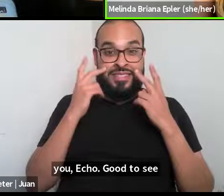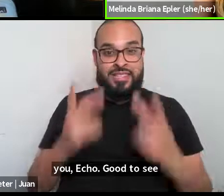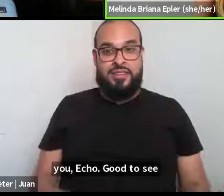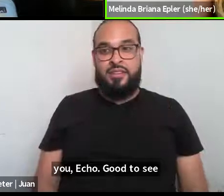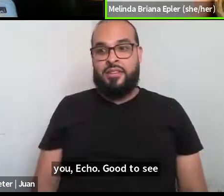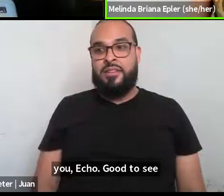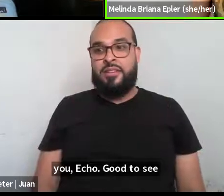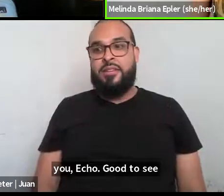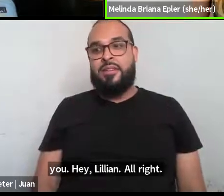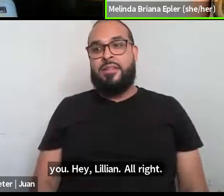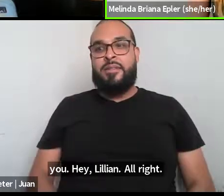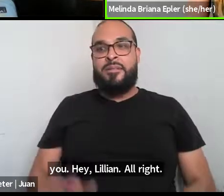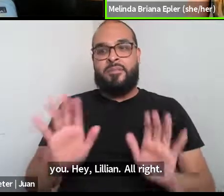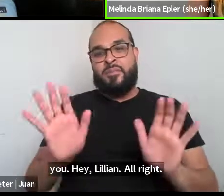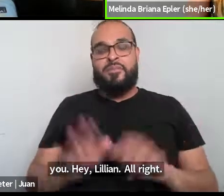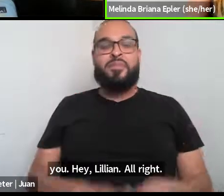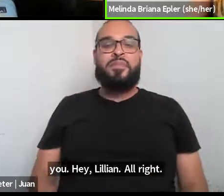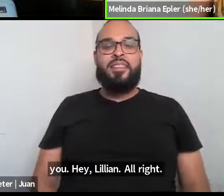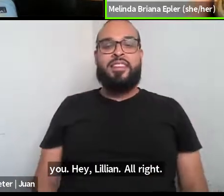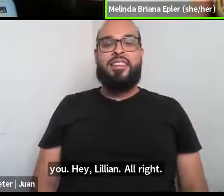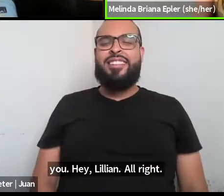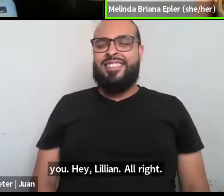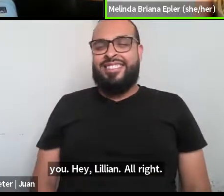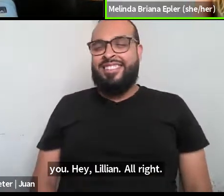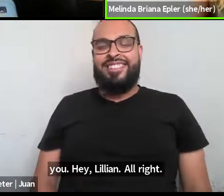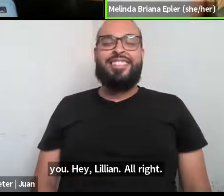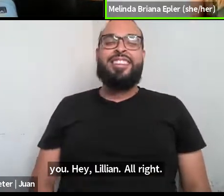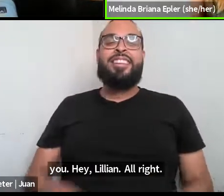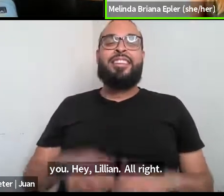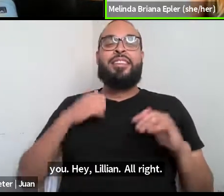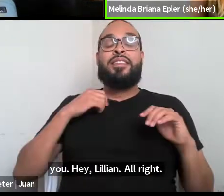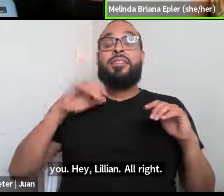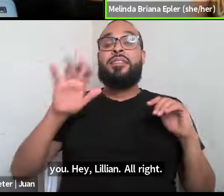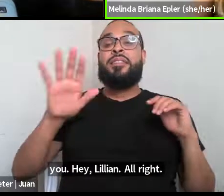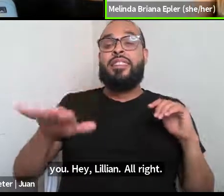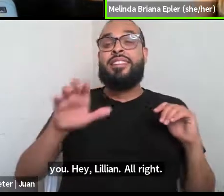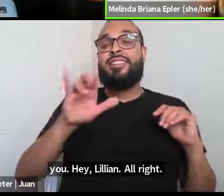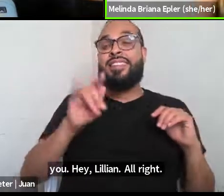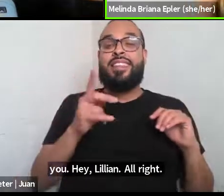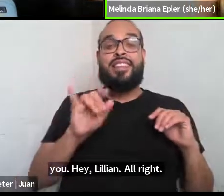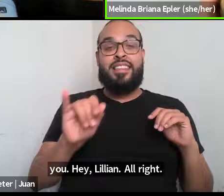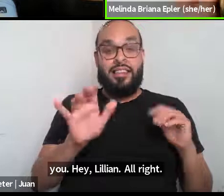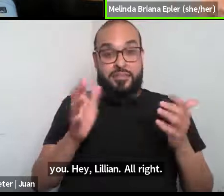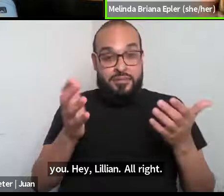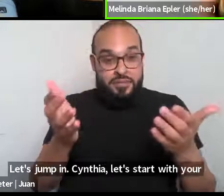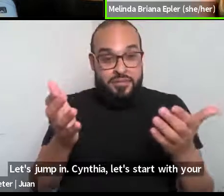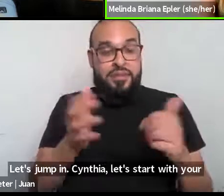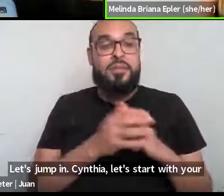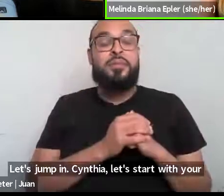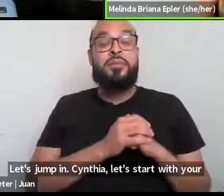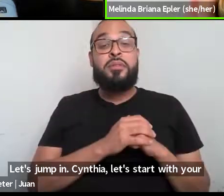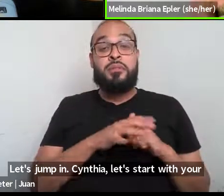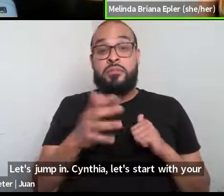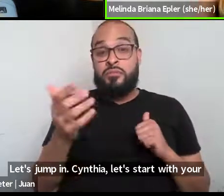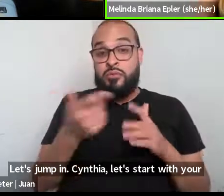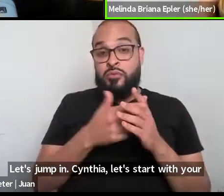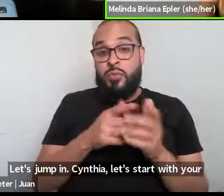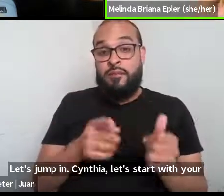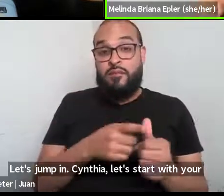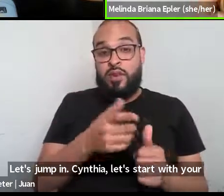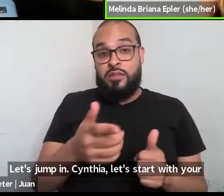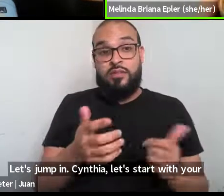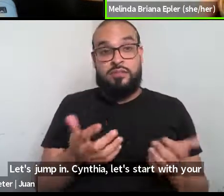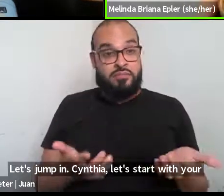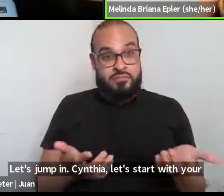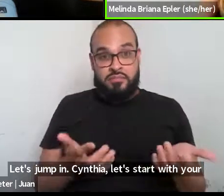in. So Cynthia, let's start with your story. Can you tell us a bit about how you came to be here